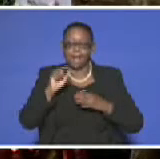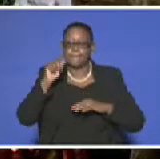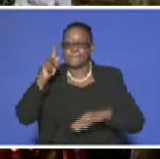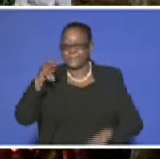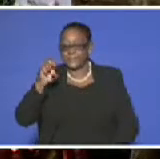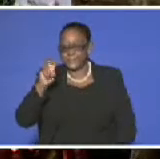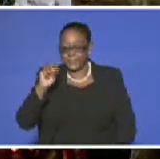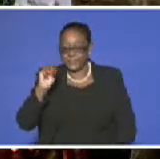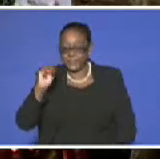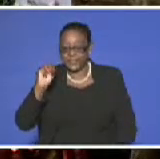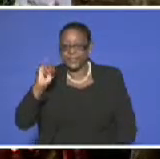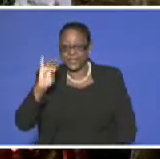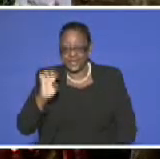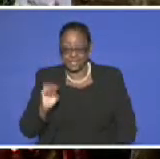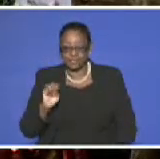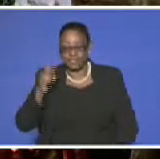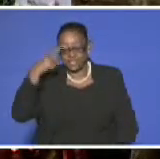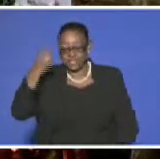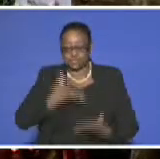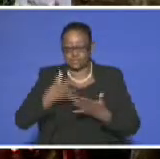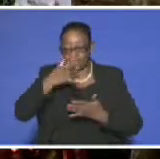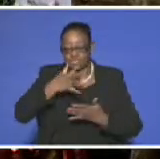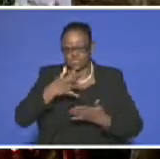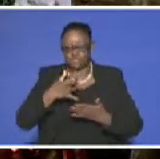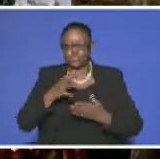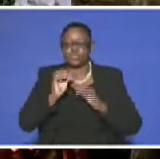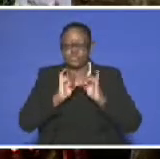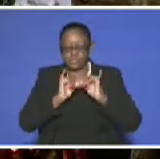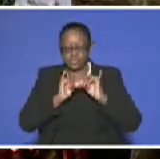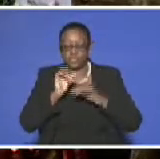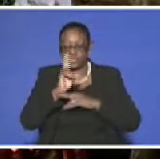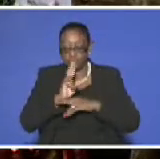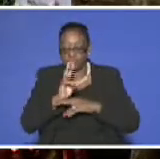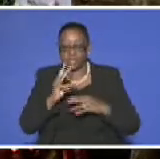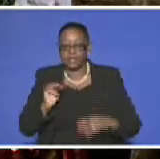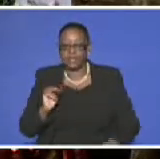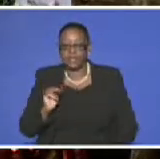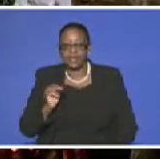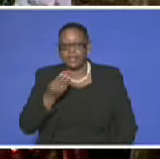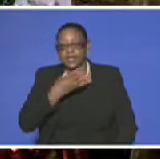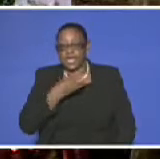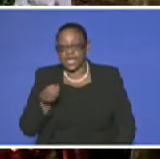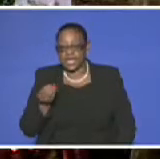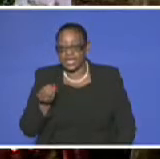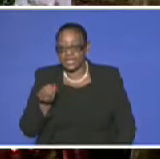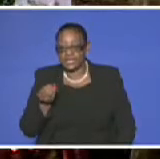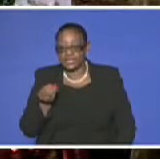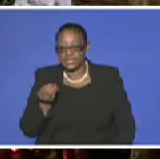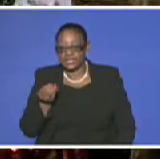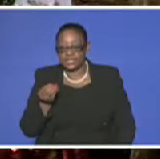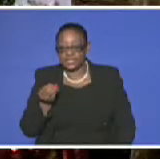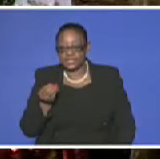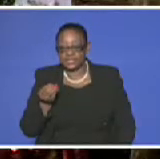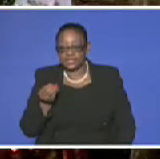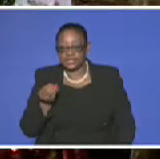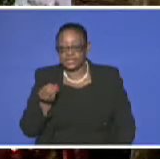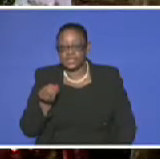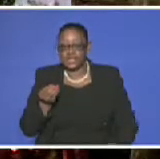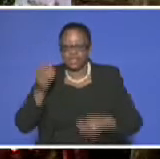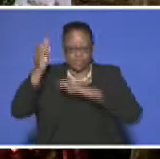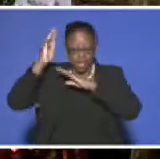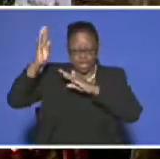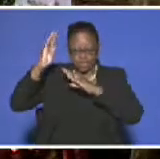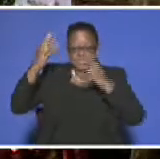in producing them. The bank also implemented a program to redeem supplies of the penny in active circulation.